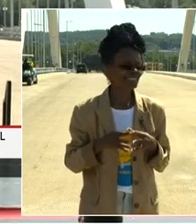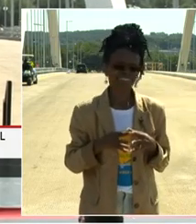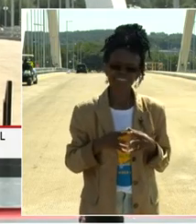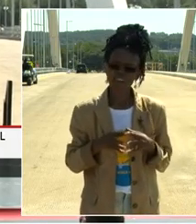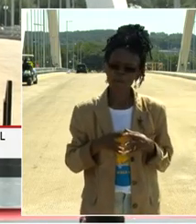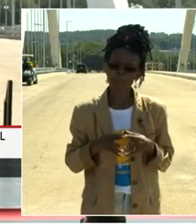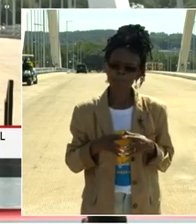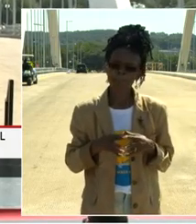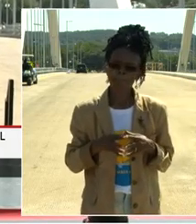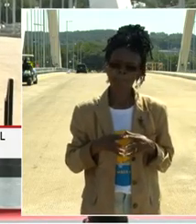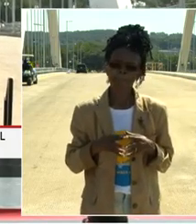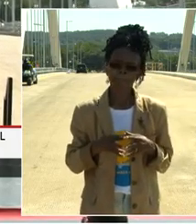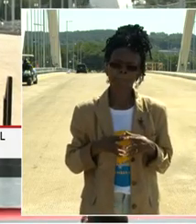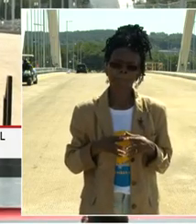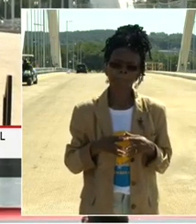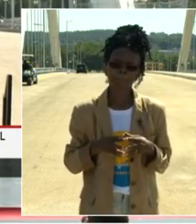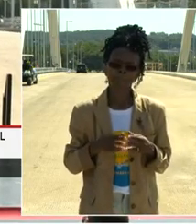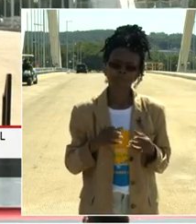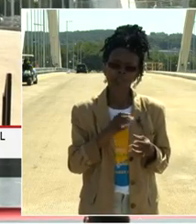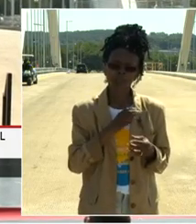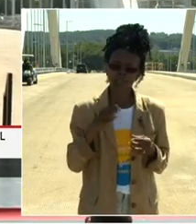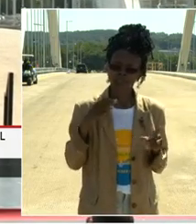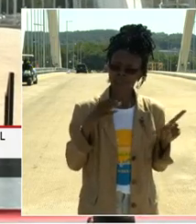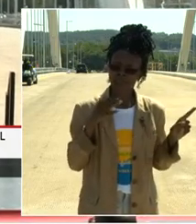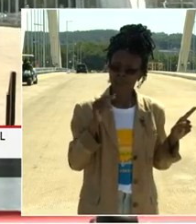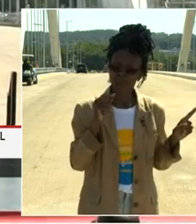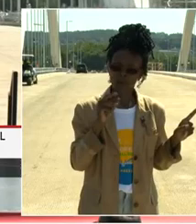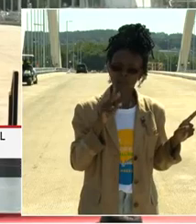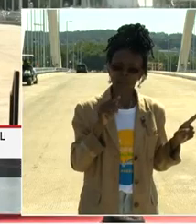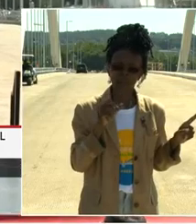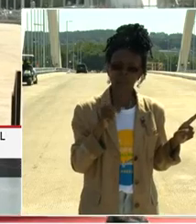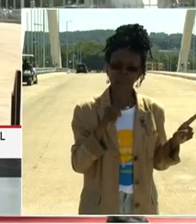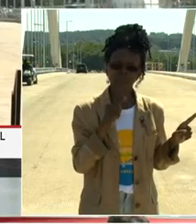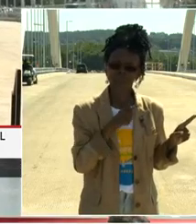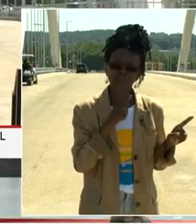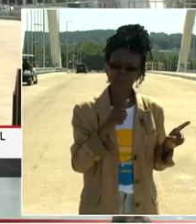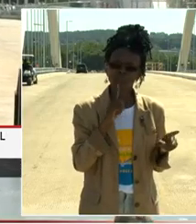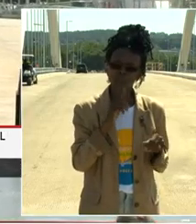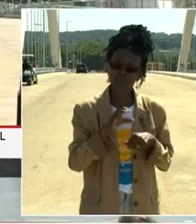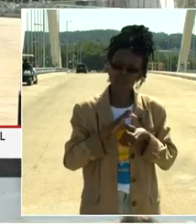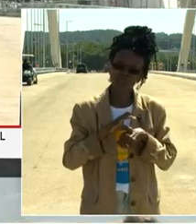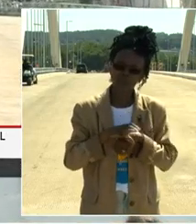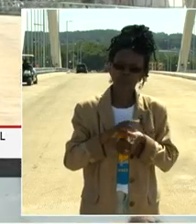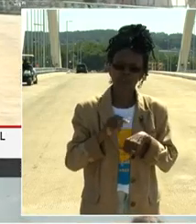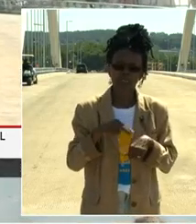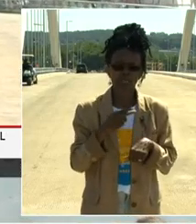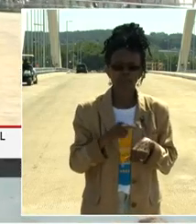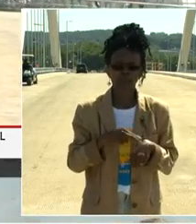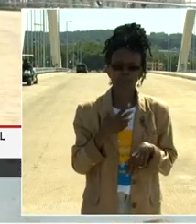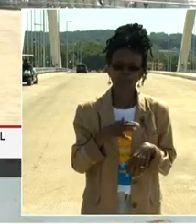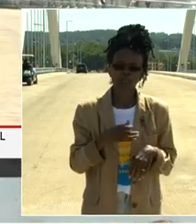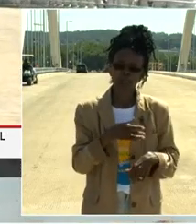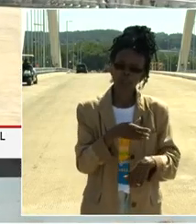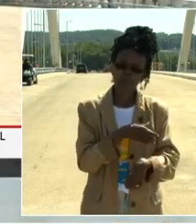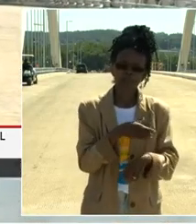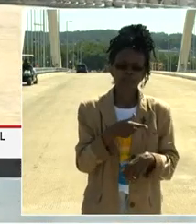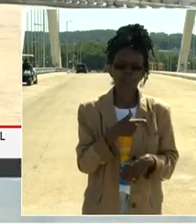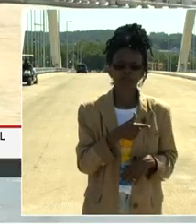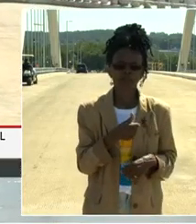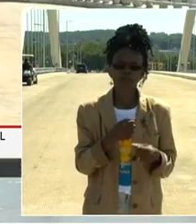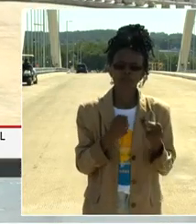Eleanor Holmes Norton is a force of nature on behalf of the state of Douglas